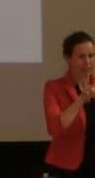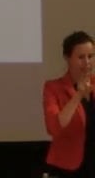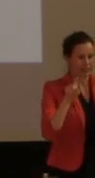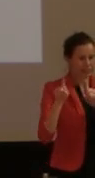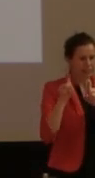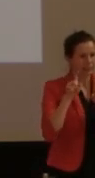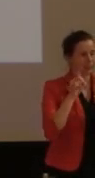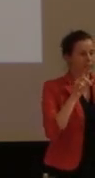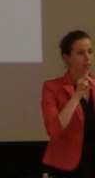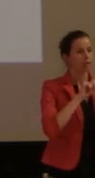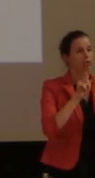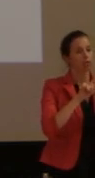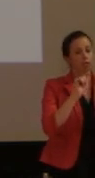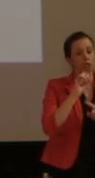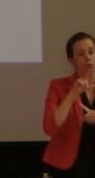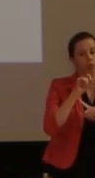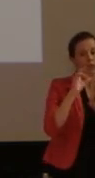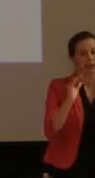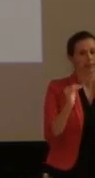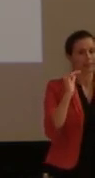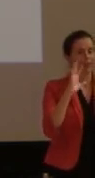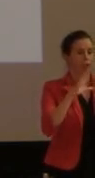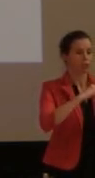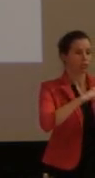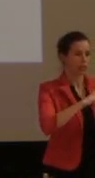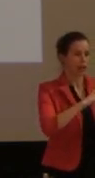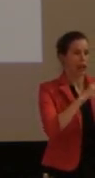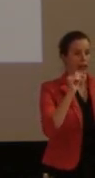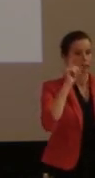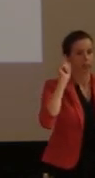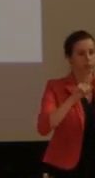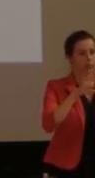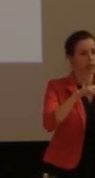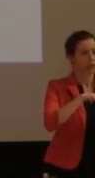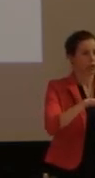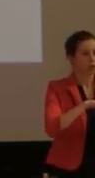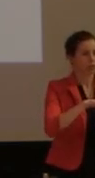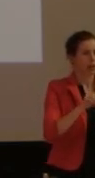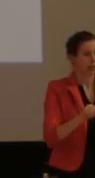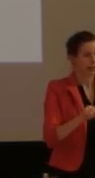can contribute to enhanced security and decrease vulnerabilities.